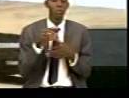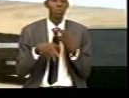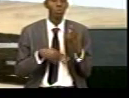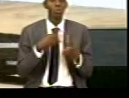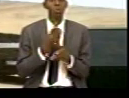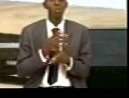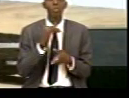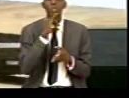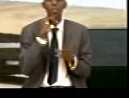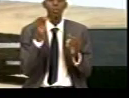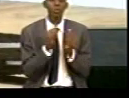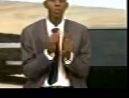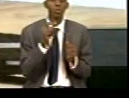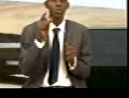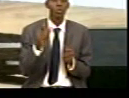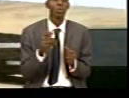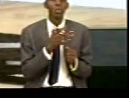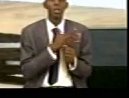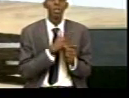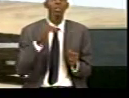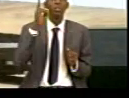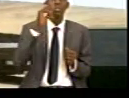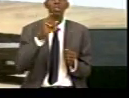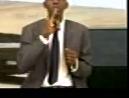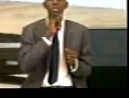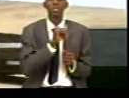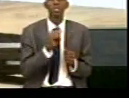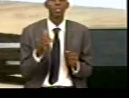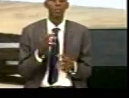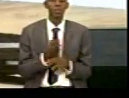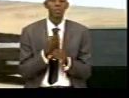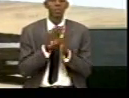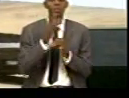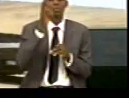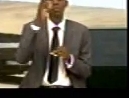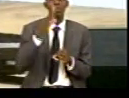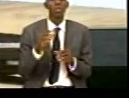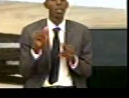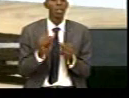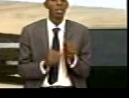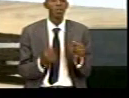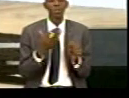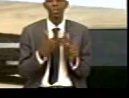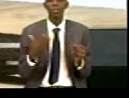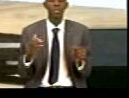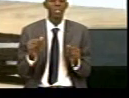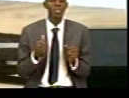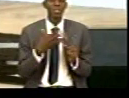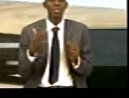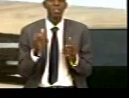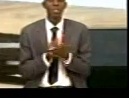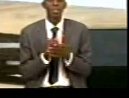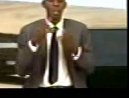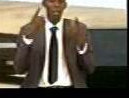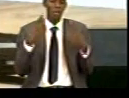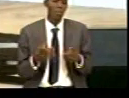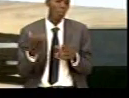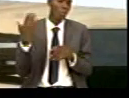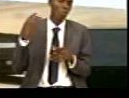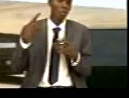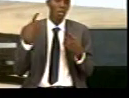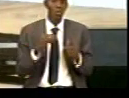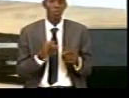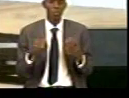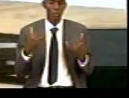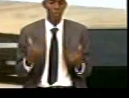with you. And it's a faithful God. Anything that happened, anything that is happening, the Lord has